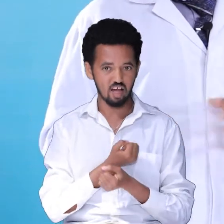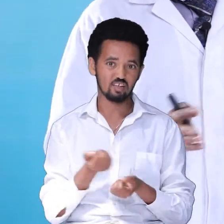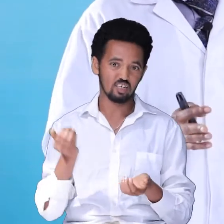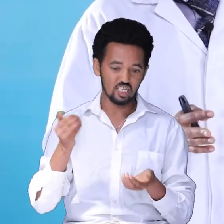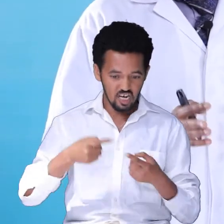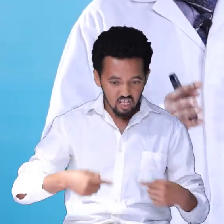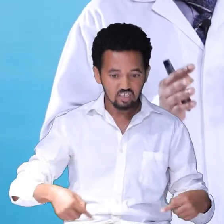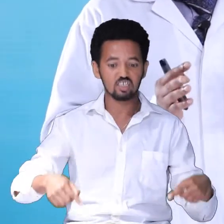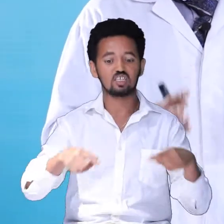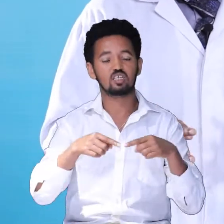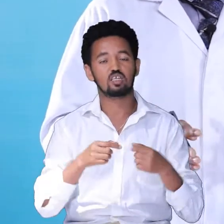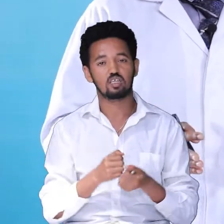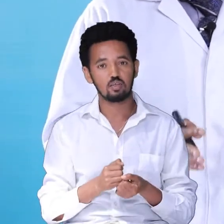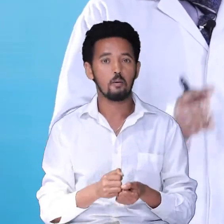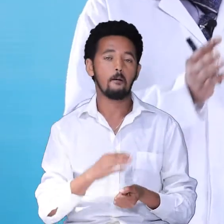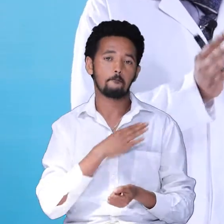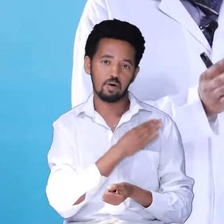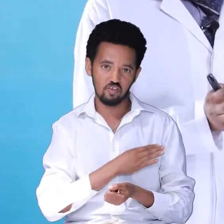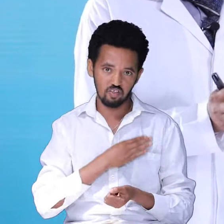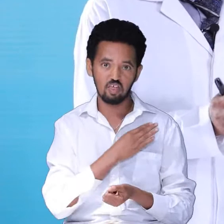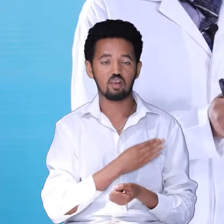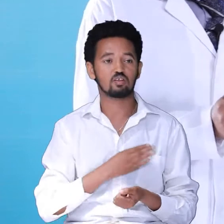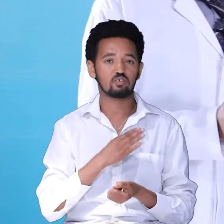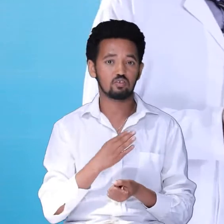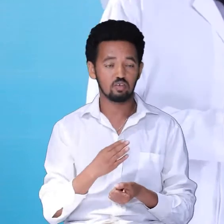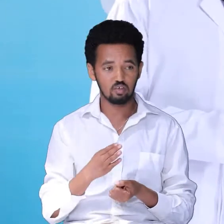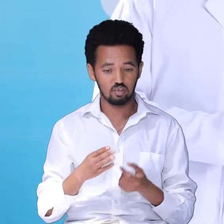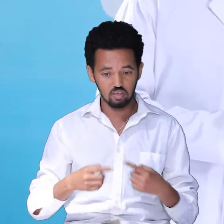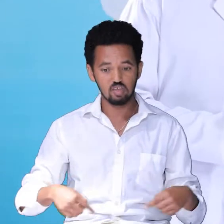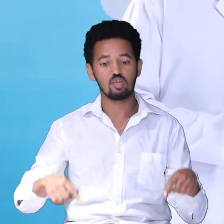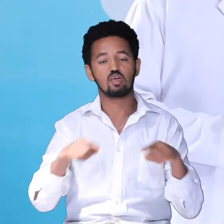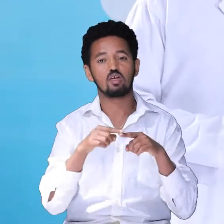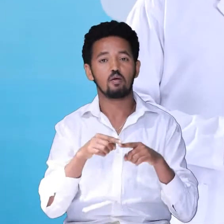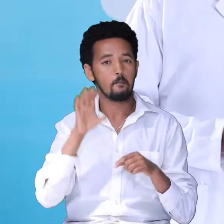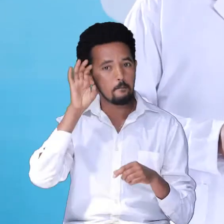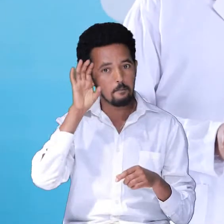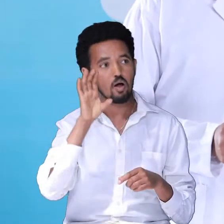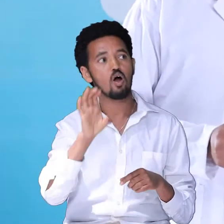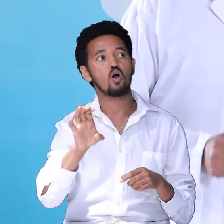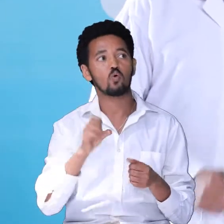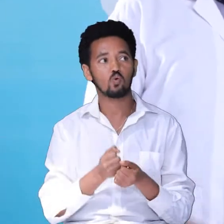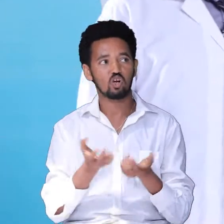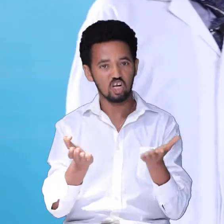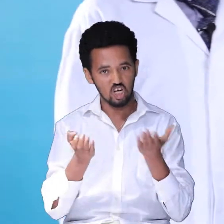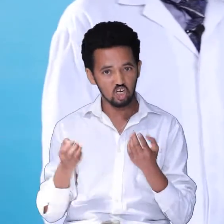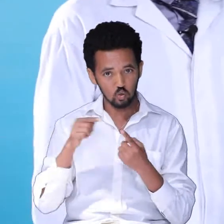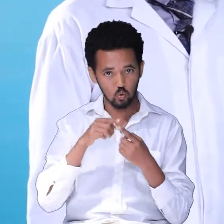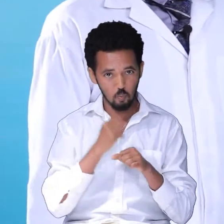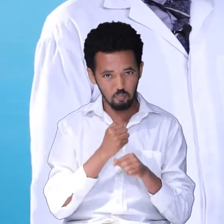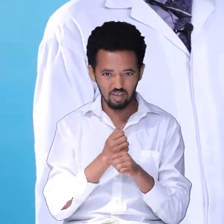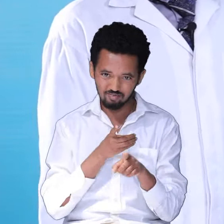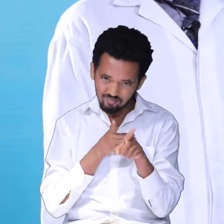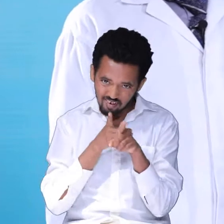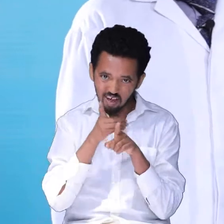the other side, Britain had sea power. France lacked sea power, needed to make a direct